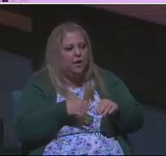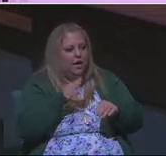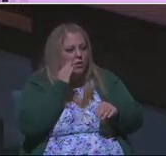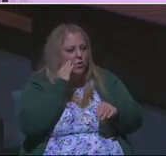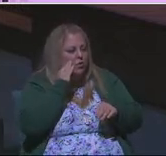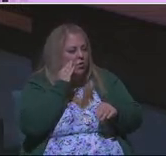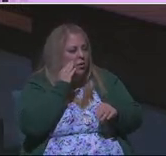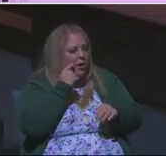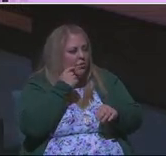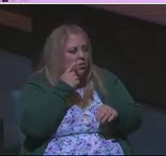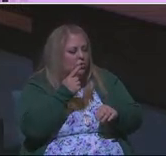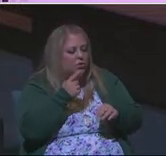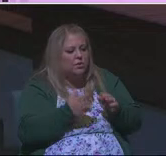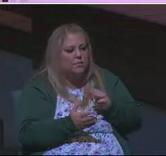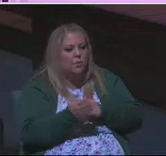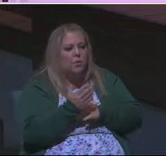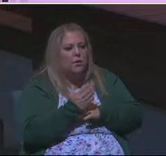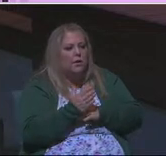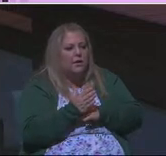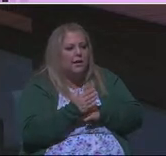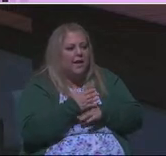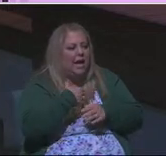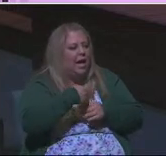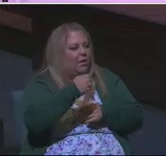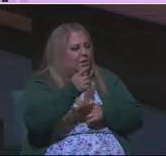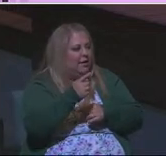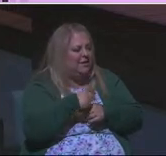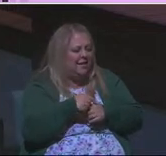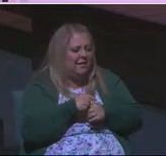or out there, I told him, I said, look,